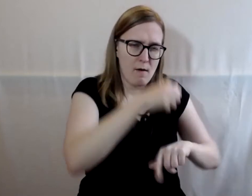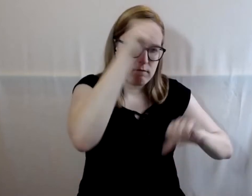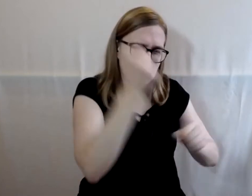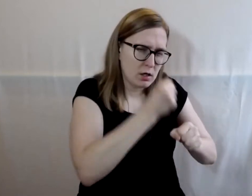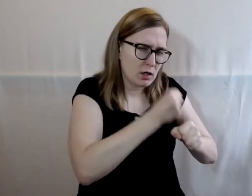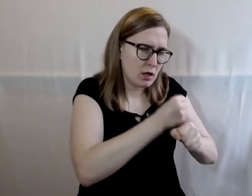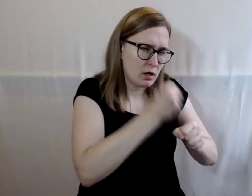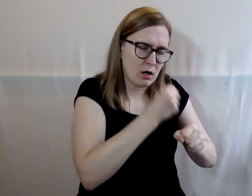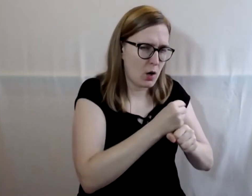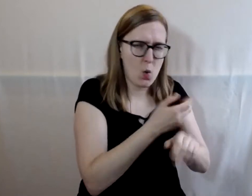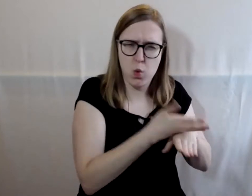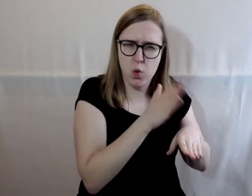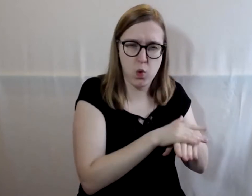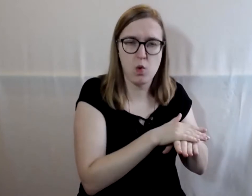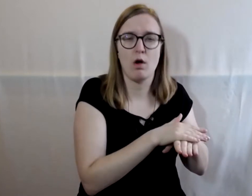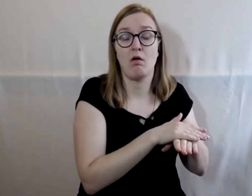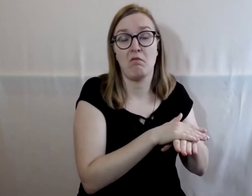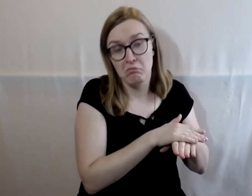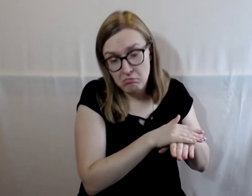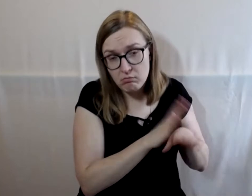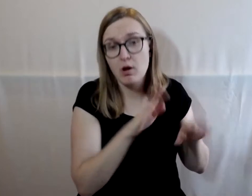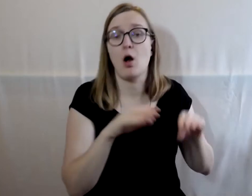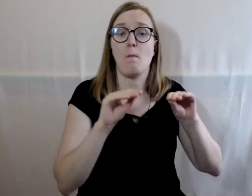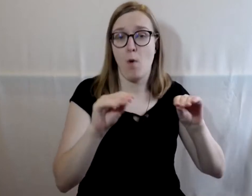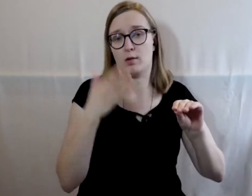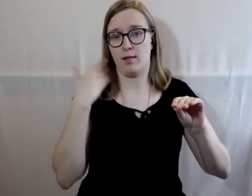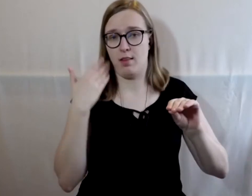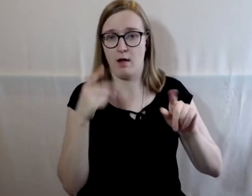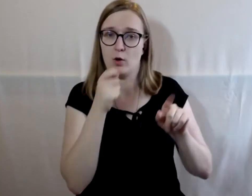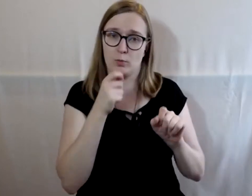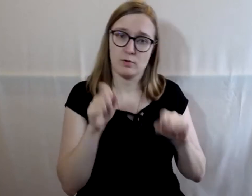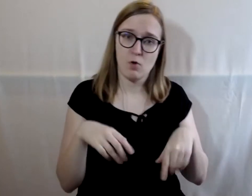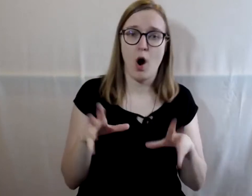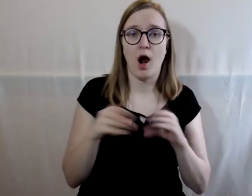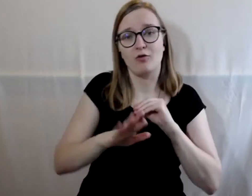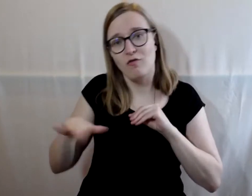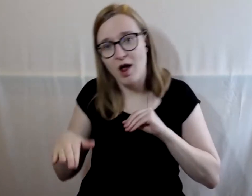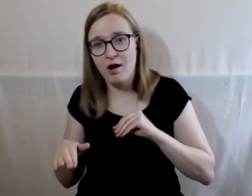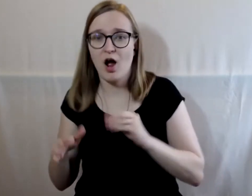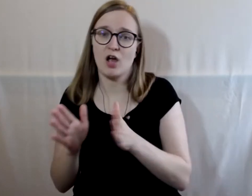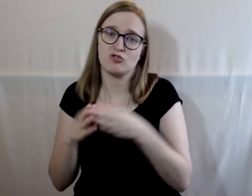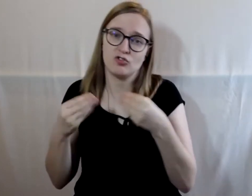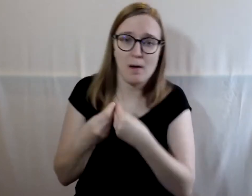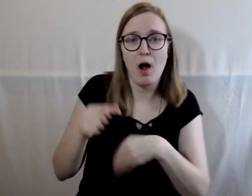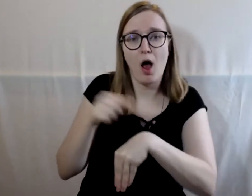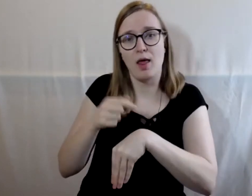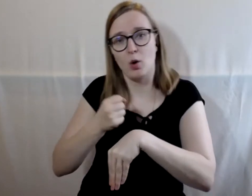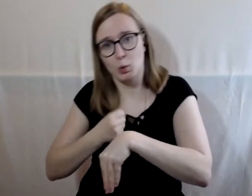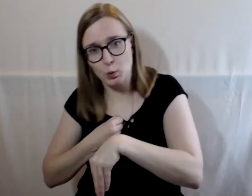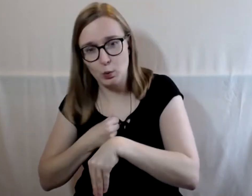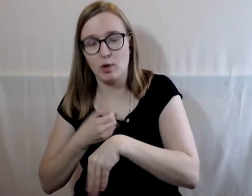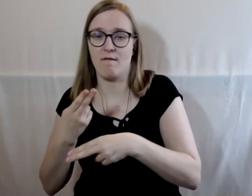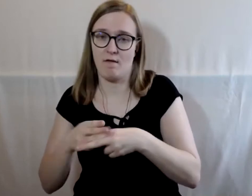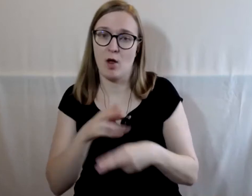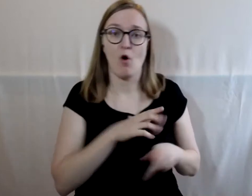new science subjects. So don't be surprised that there are people out there that actually might